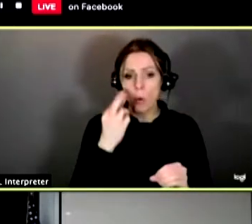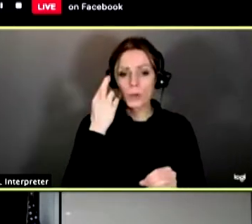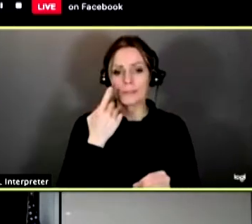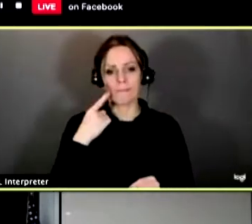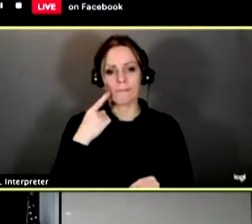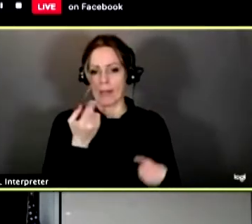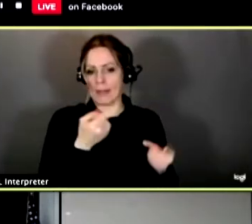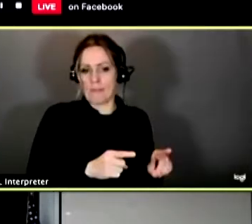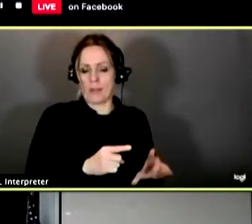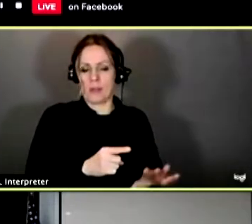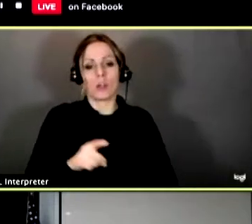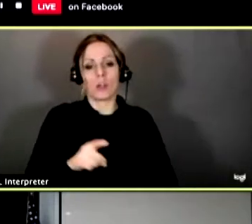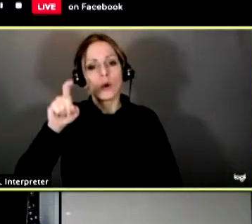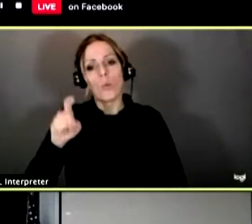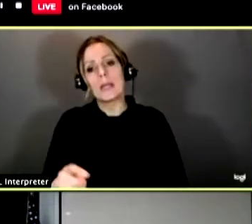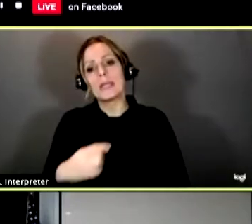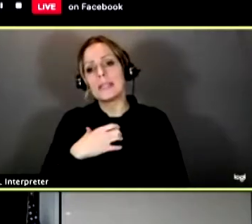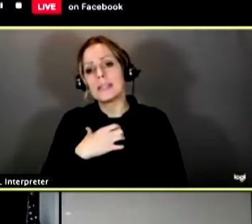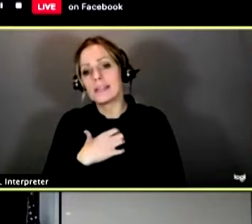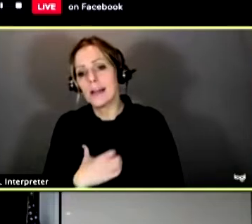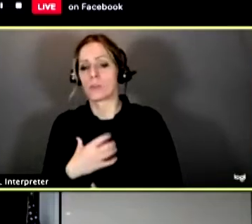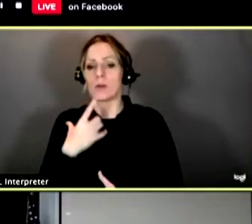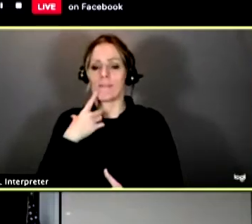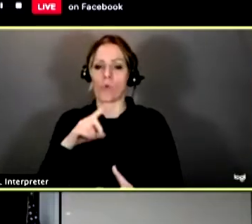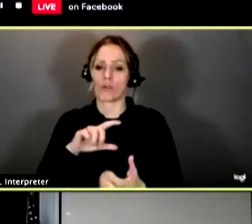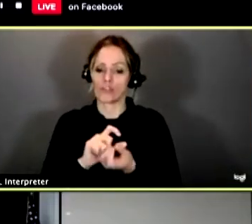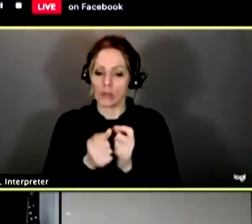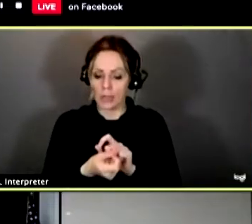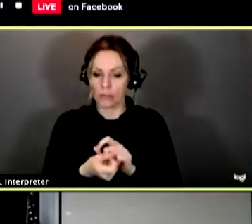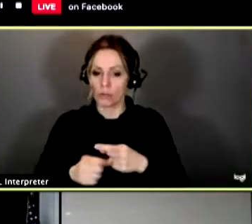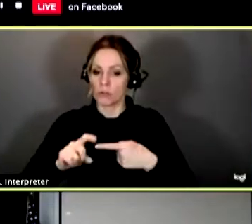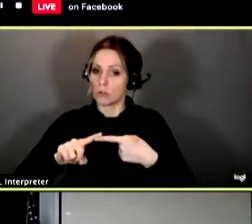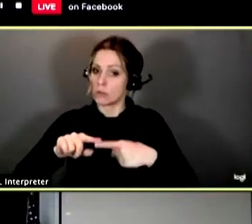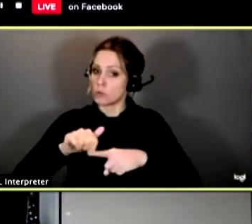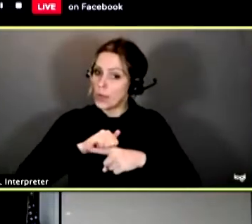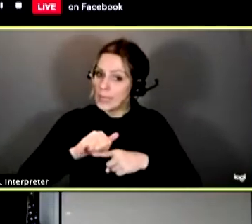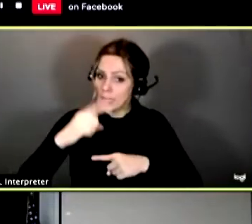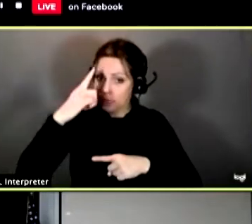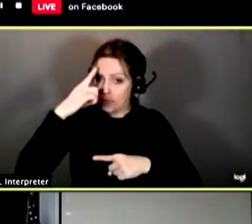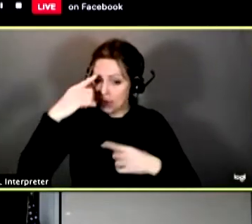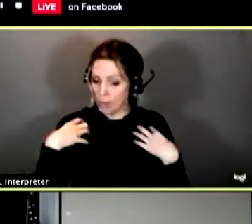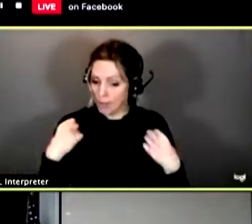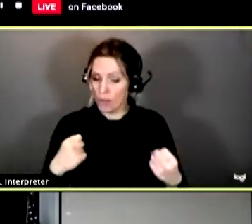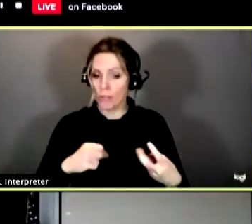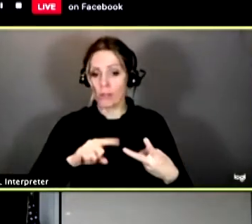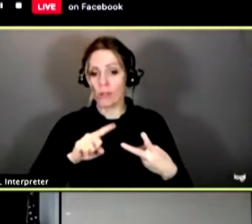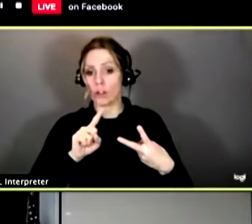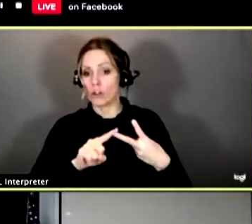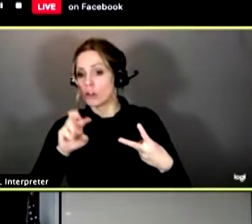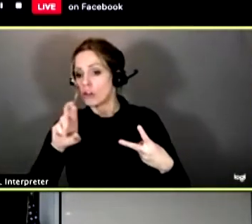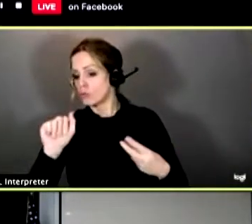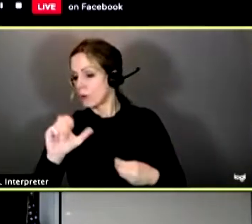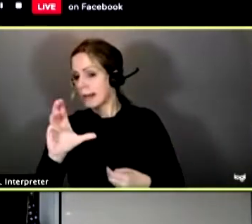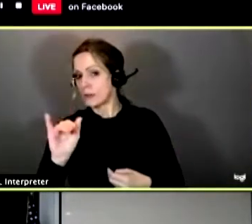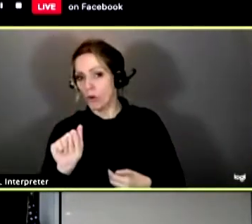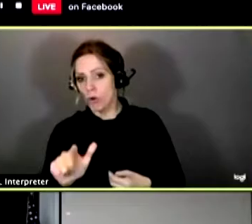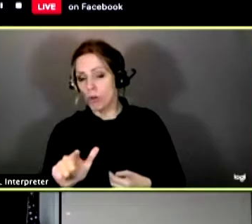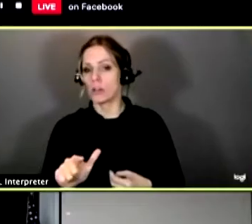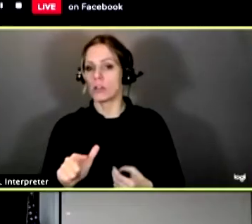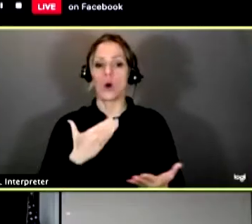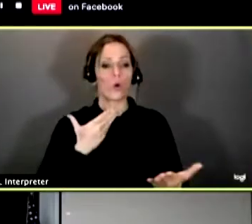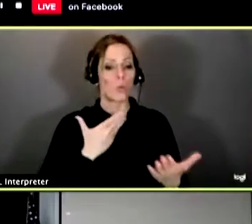it's training in mental health issues, racial, whatever it is. We are better than this, and